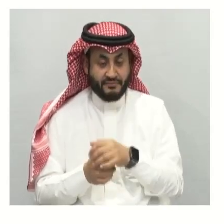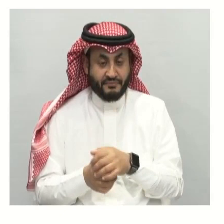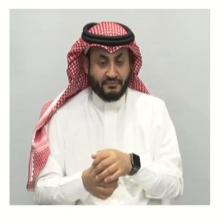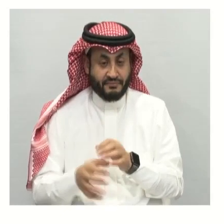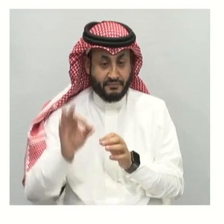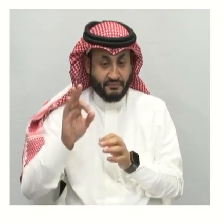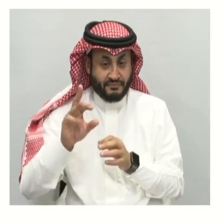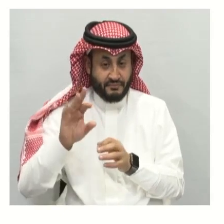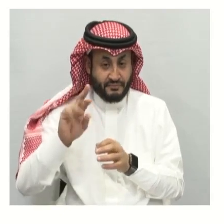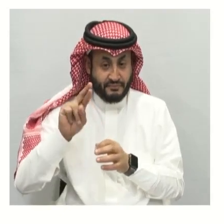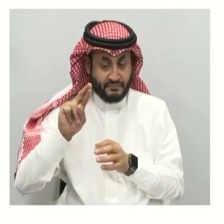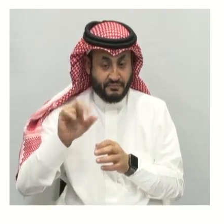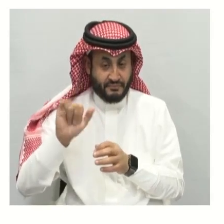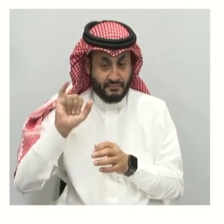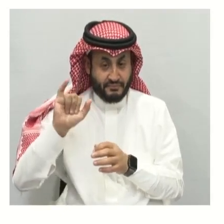Friday, Friday